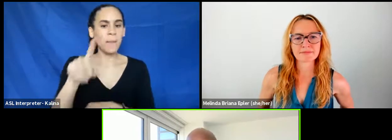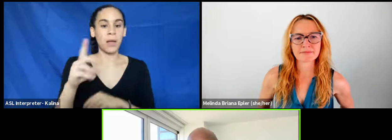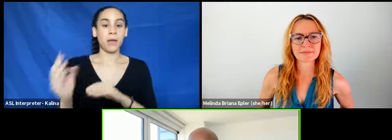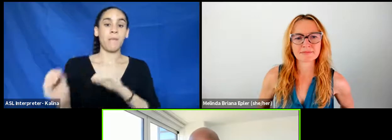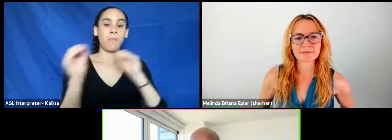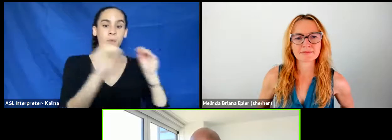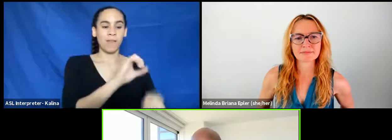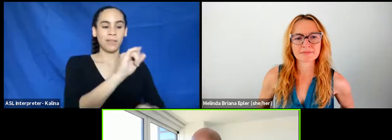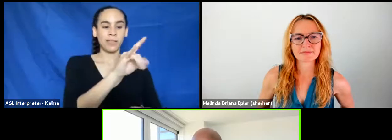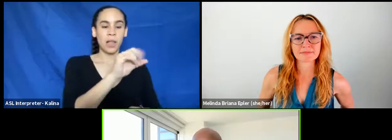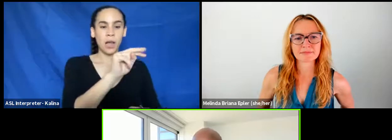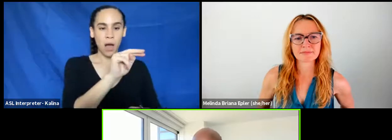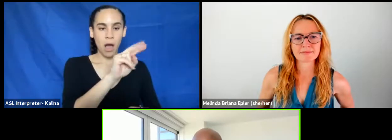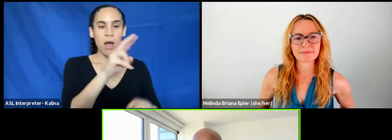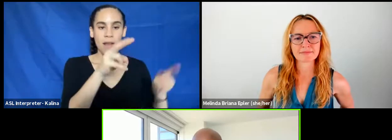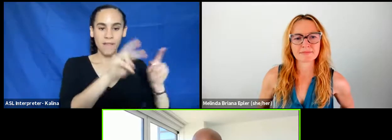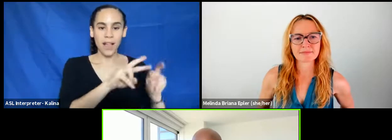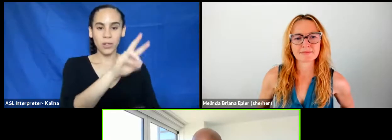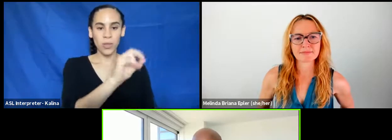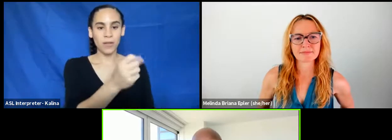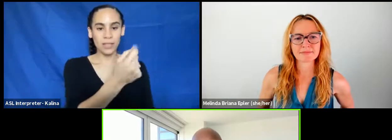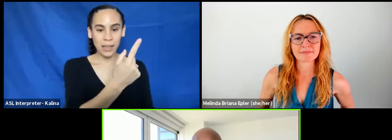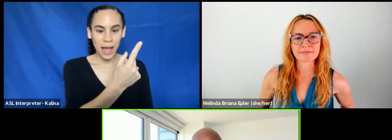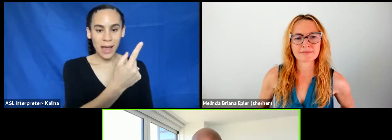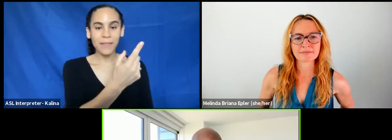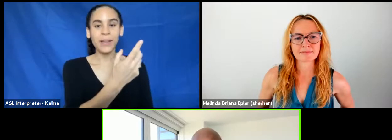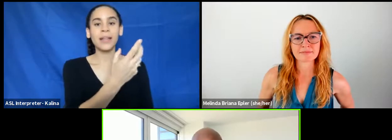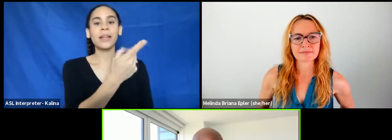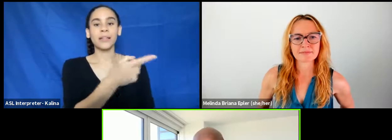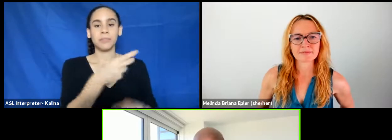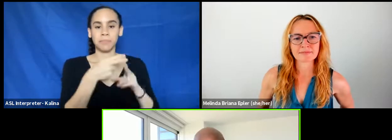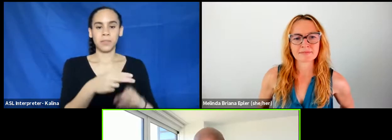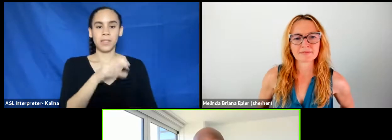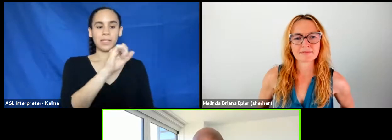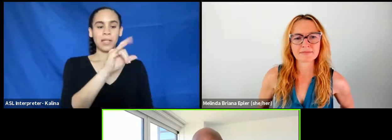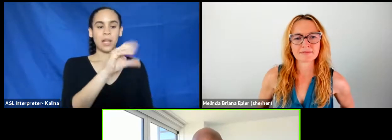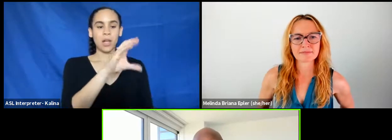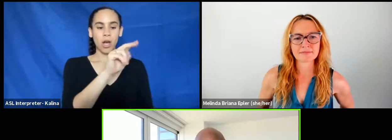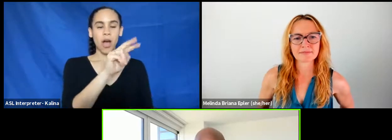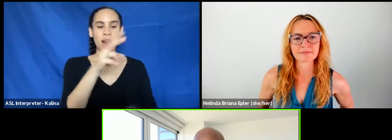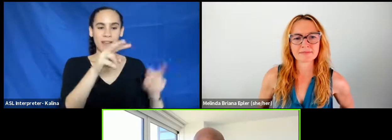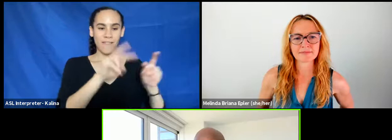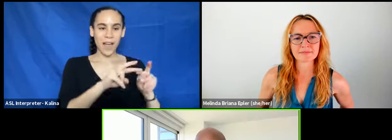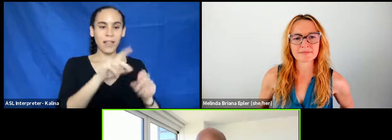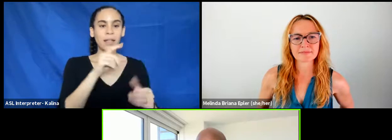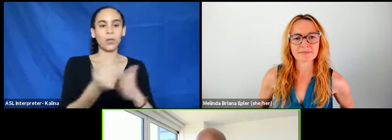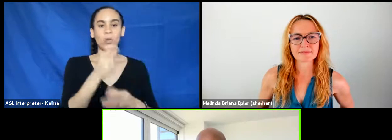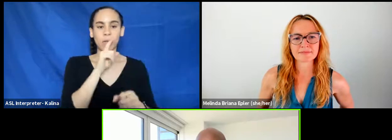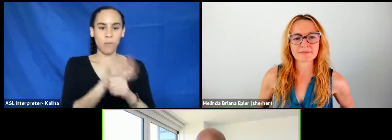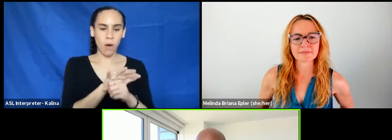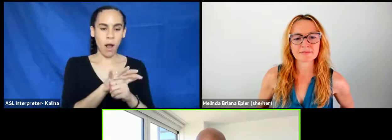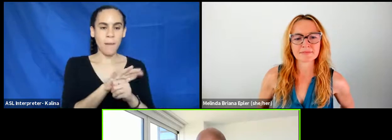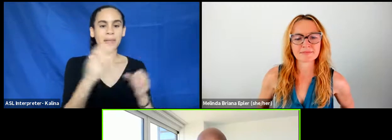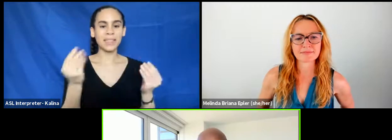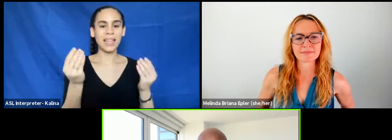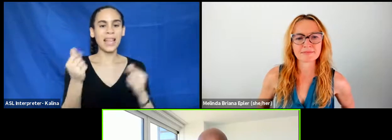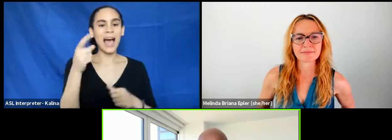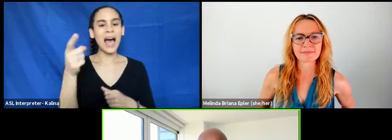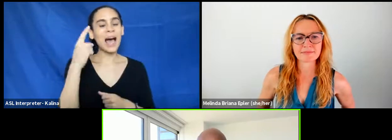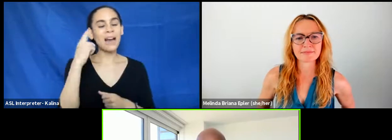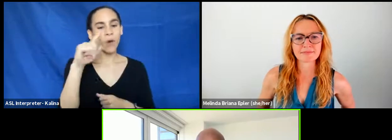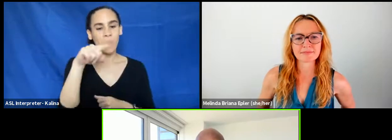featured in a CNN documentary by Soledad O'Brien called Silicon Valley New Promised Land. It was a Black in America show. So